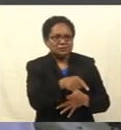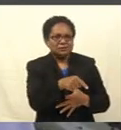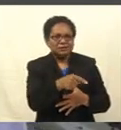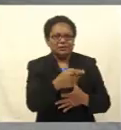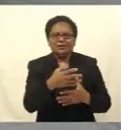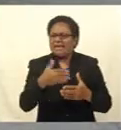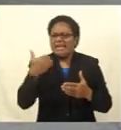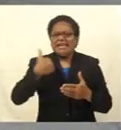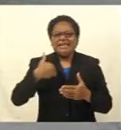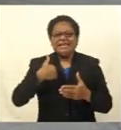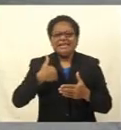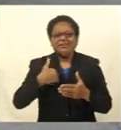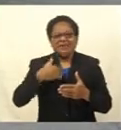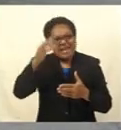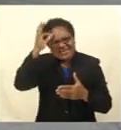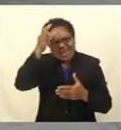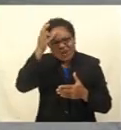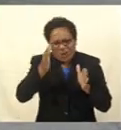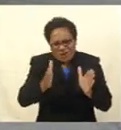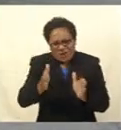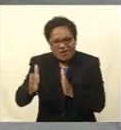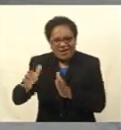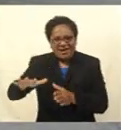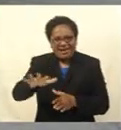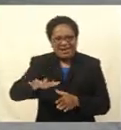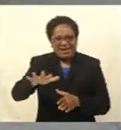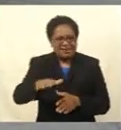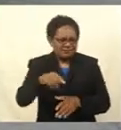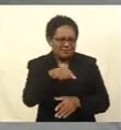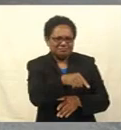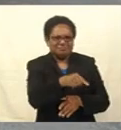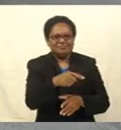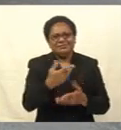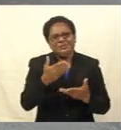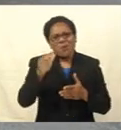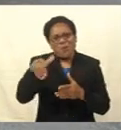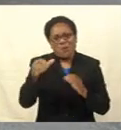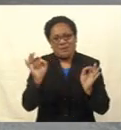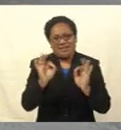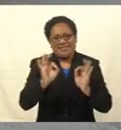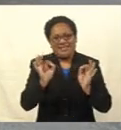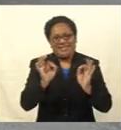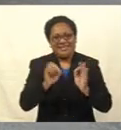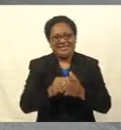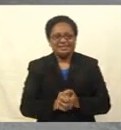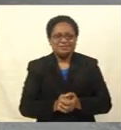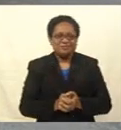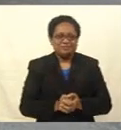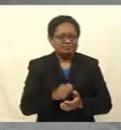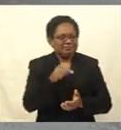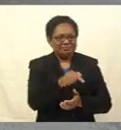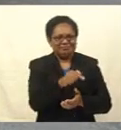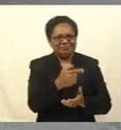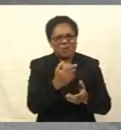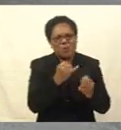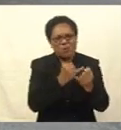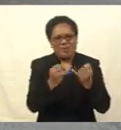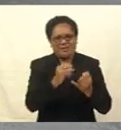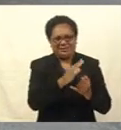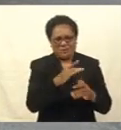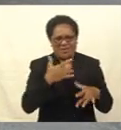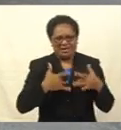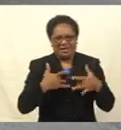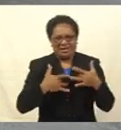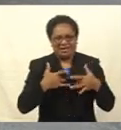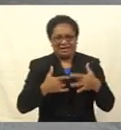zone area. These Fijians are among the homeless who have not been spared by the implication of COVID-19. Now, more than